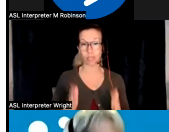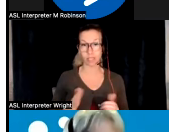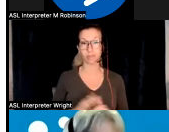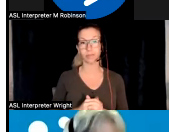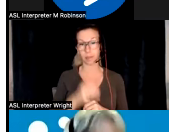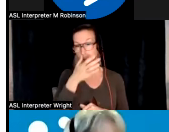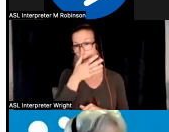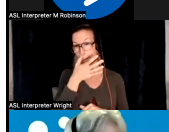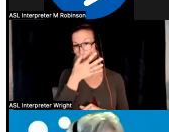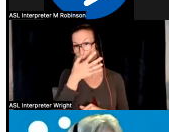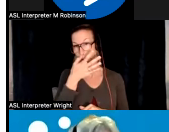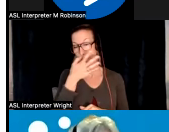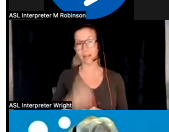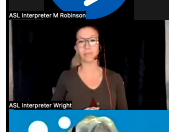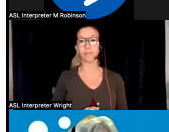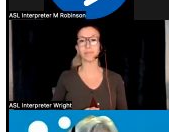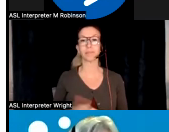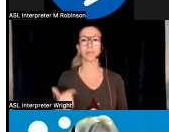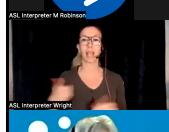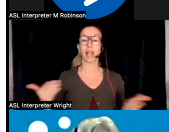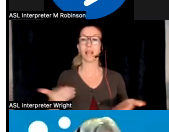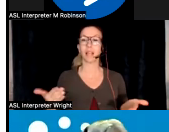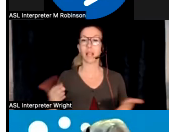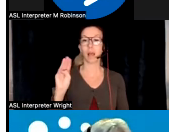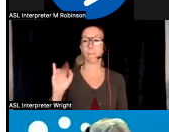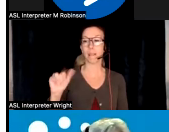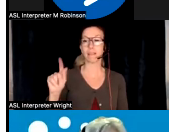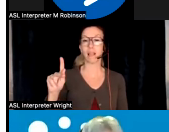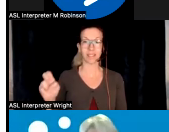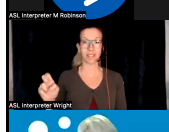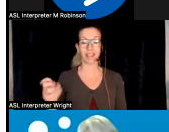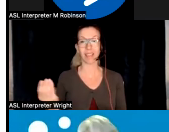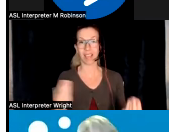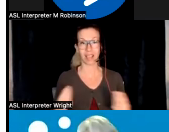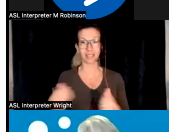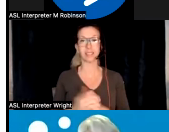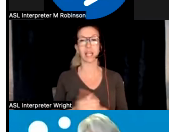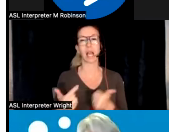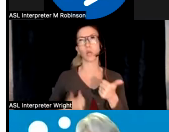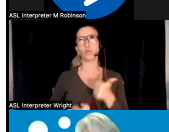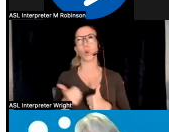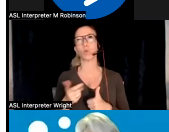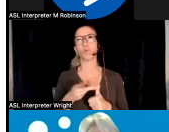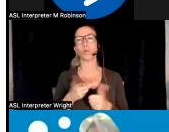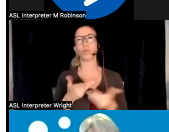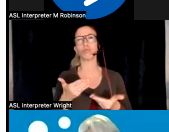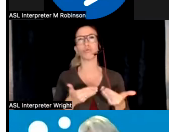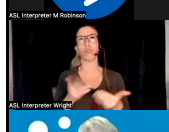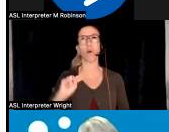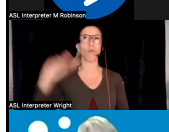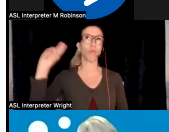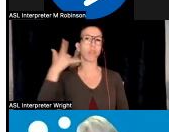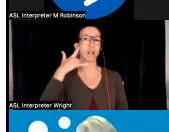and I'm coming to you from the land of Nomalaki, and I primarily serve the Northern